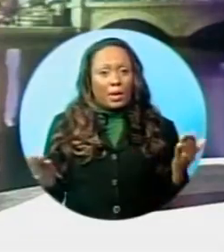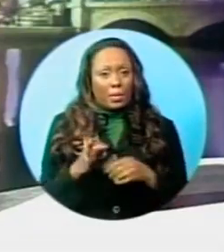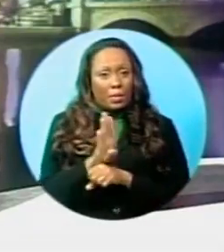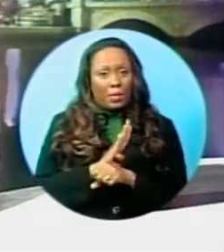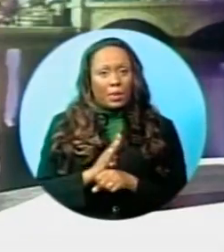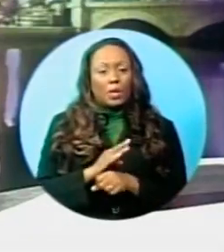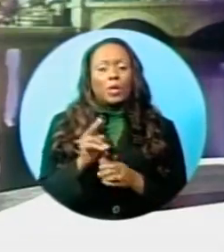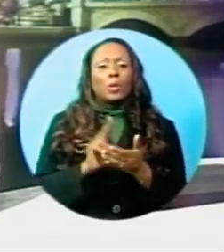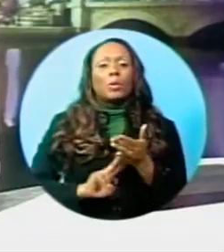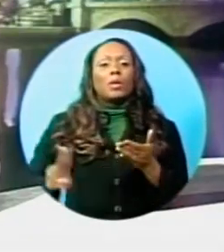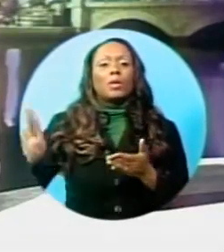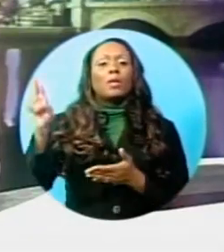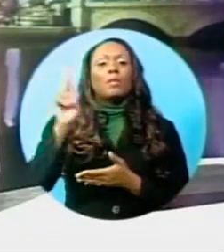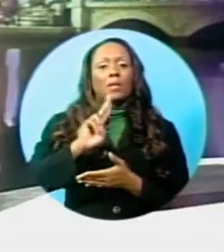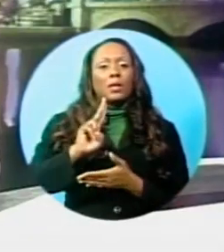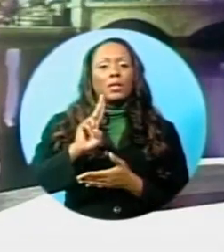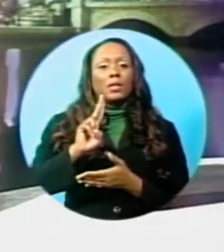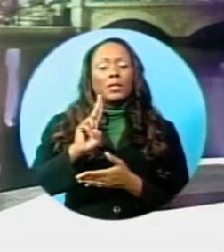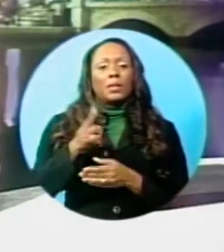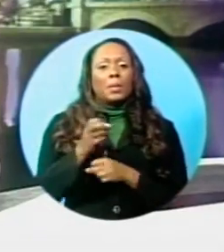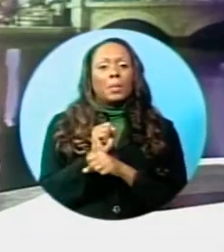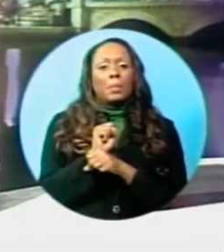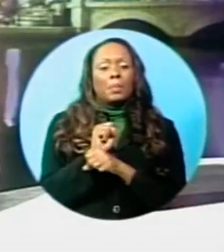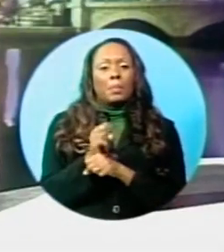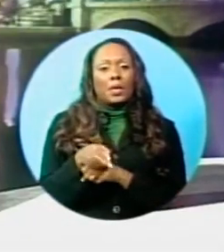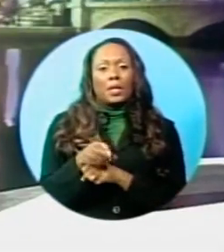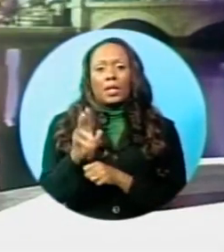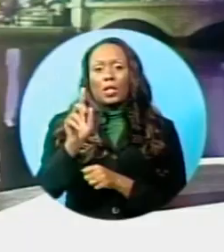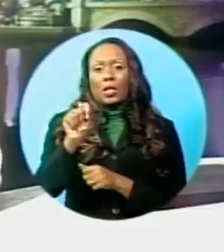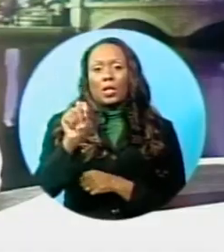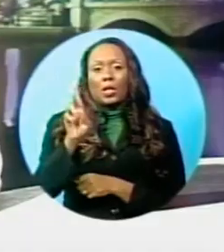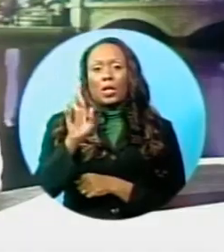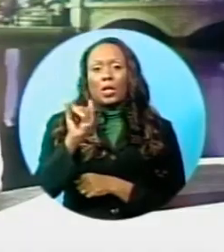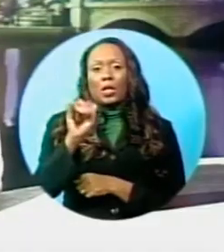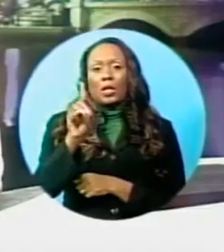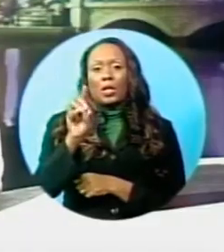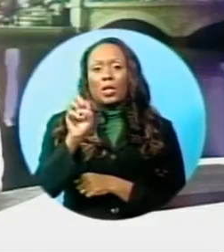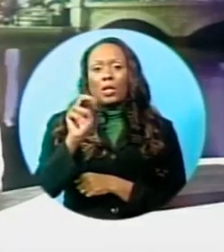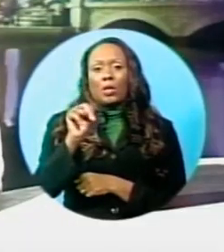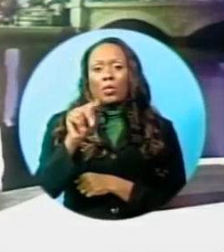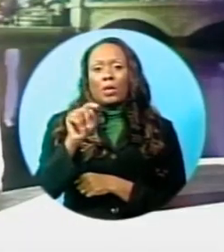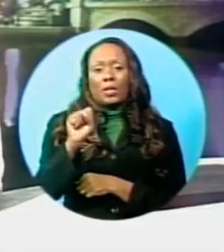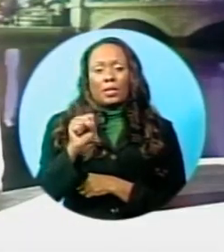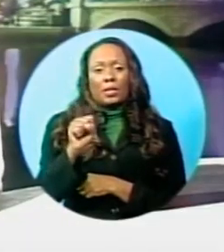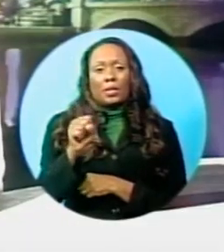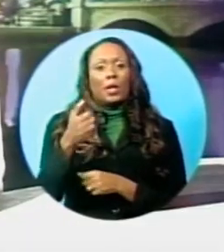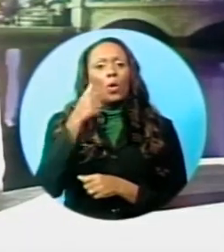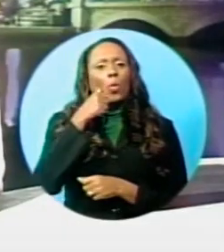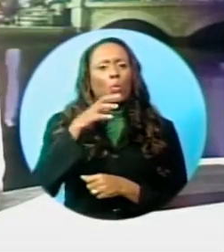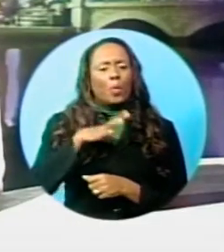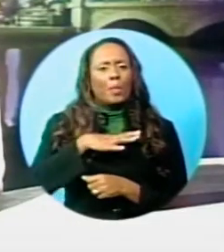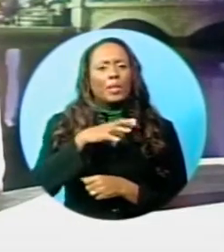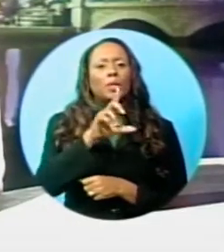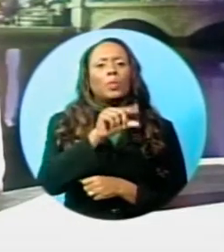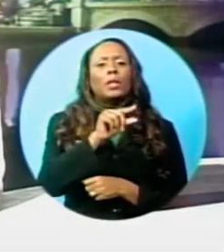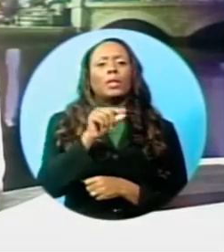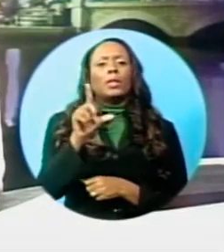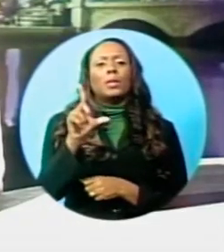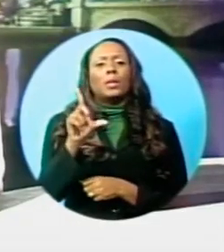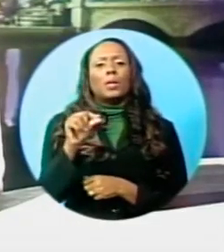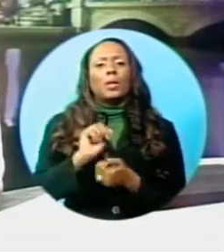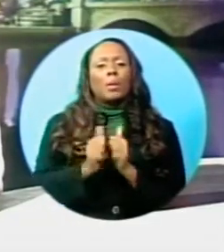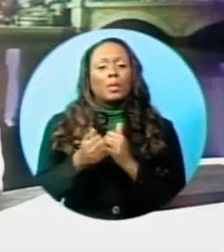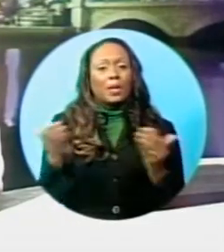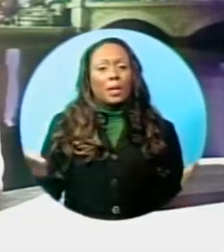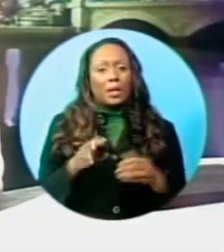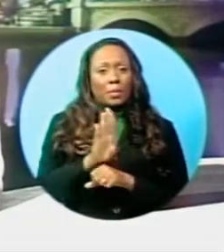Angela Harris Tridents by 40 runs yesterday in the Iris Walker Memorial Women's T20 competition at Friendship. The Blackbirds